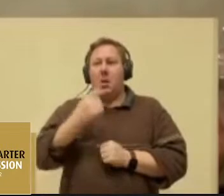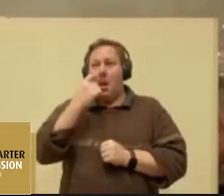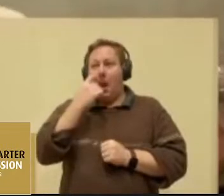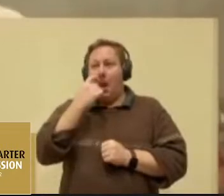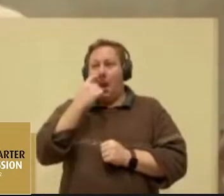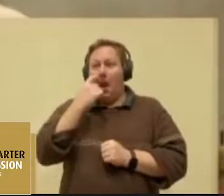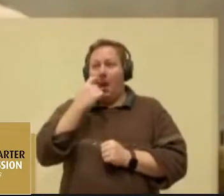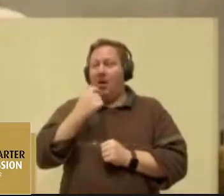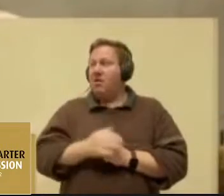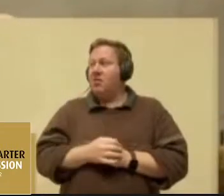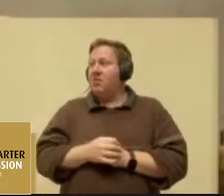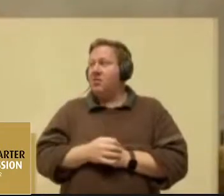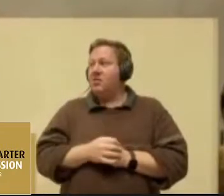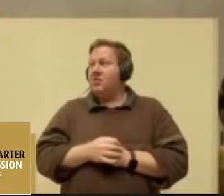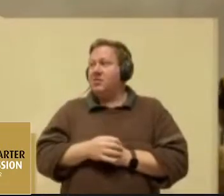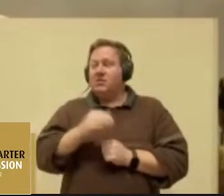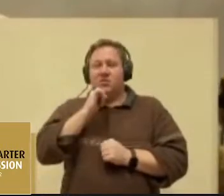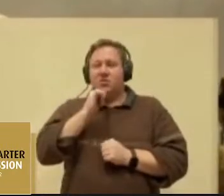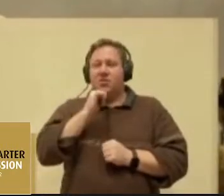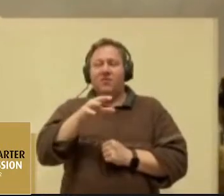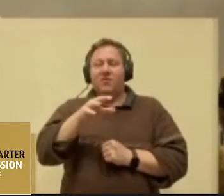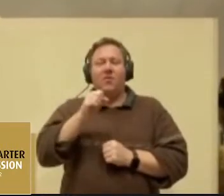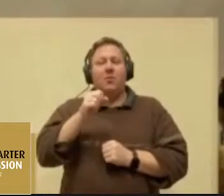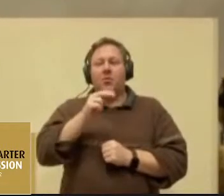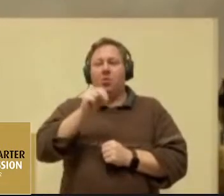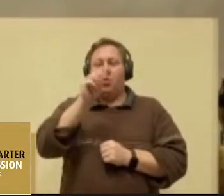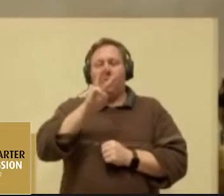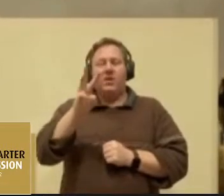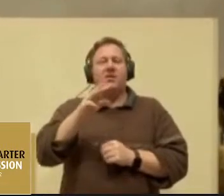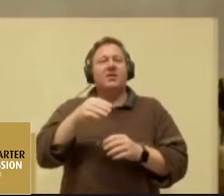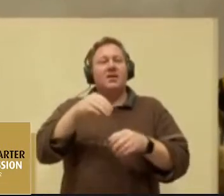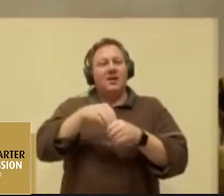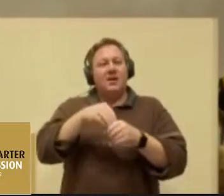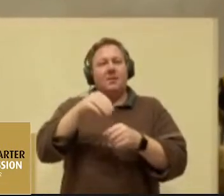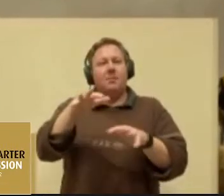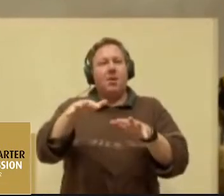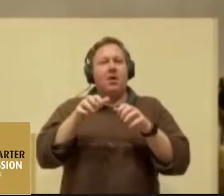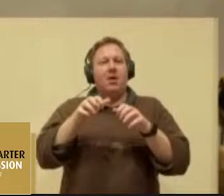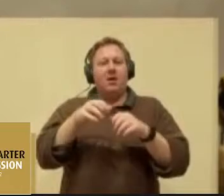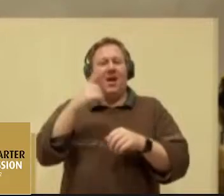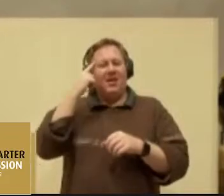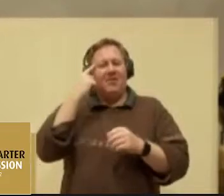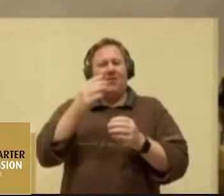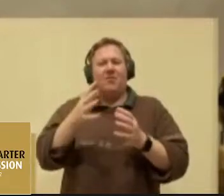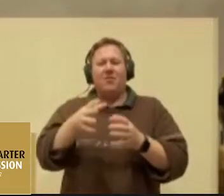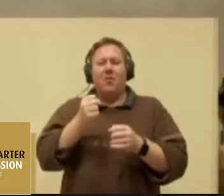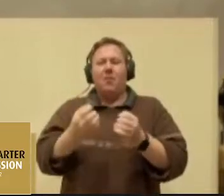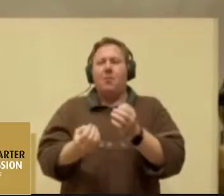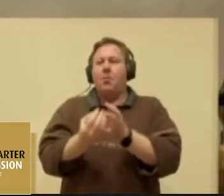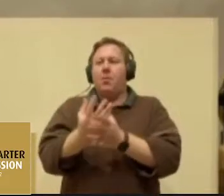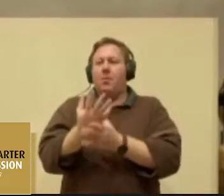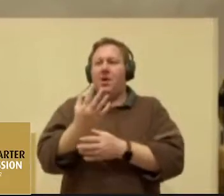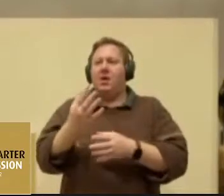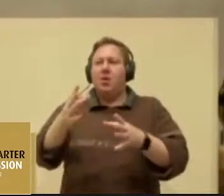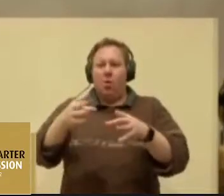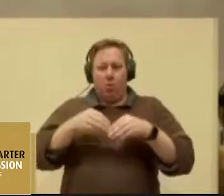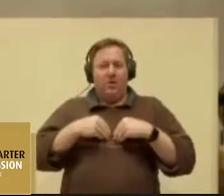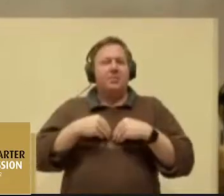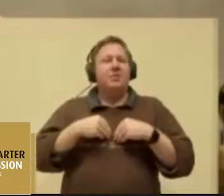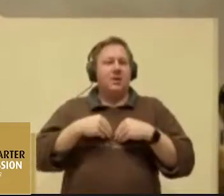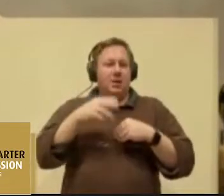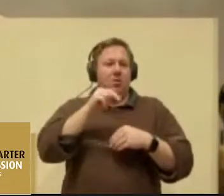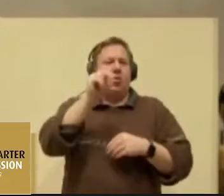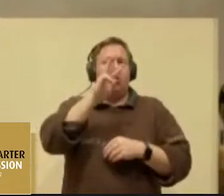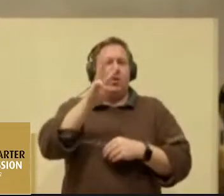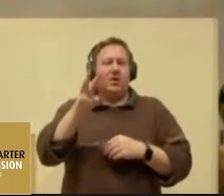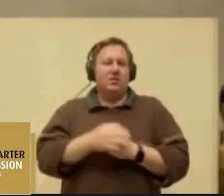not from northwest she is in parliament i think she's from pumalanga but she's deployed with me to the northwest